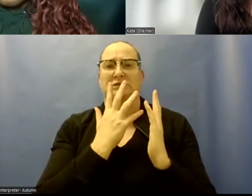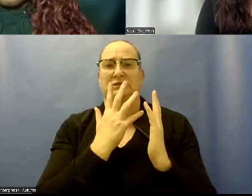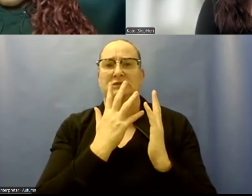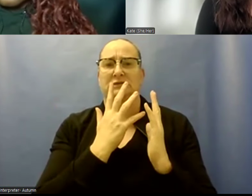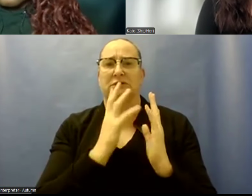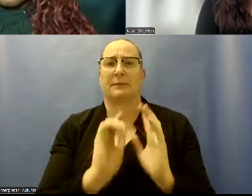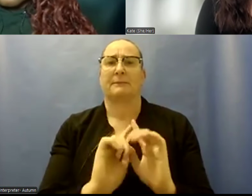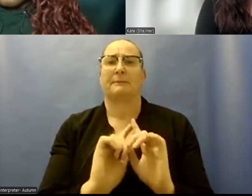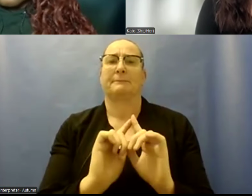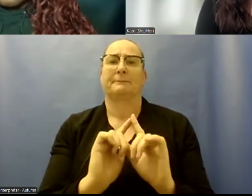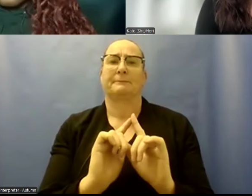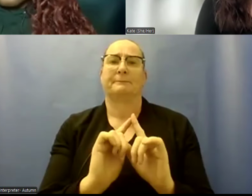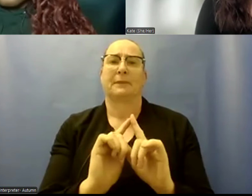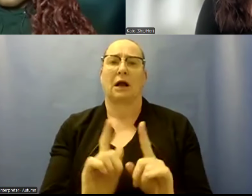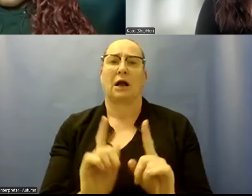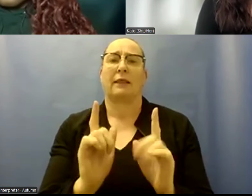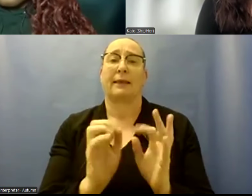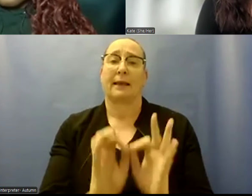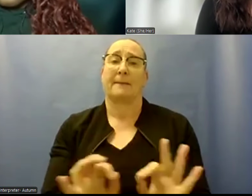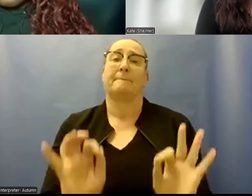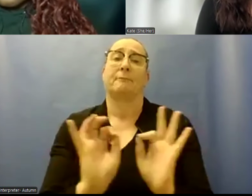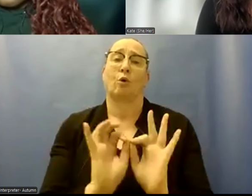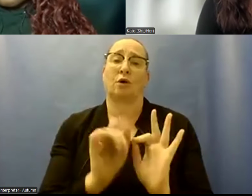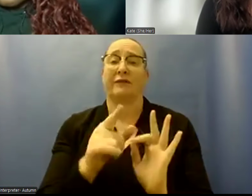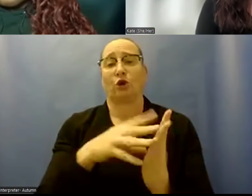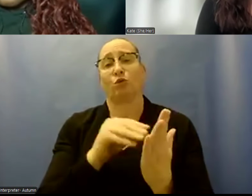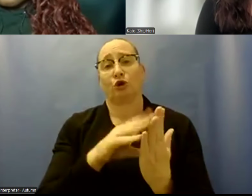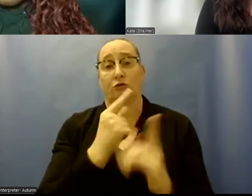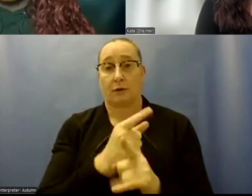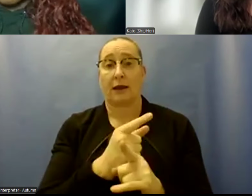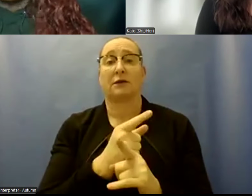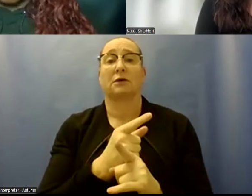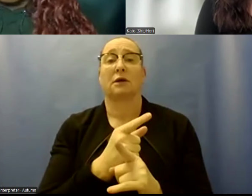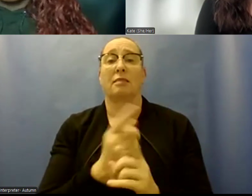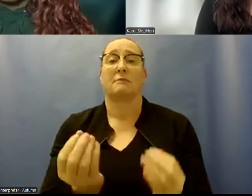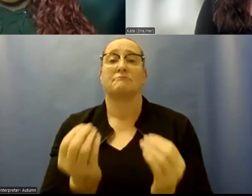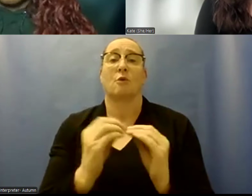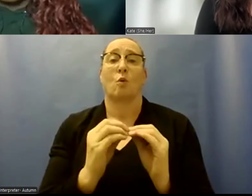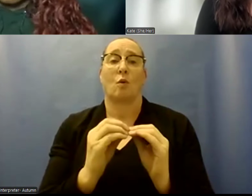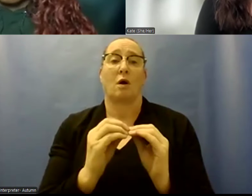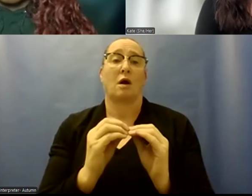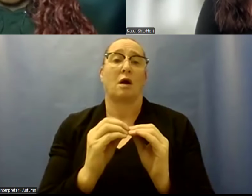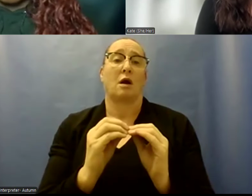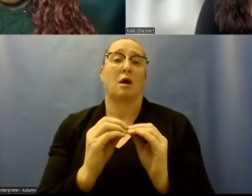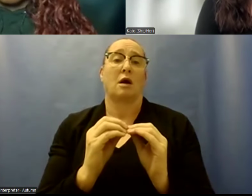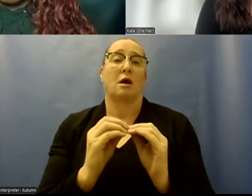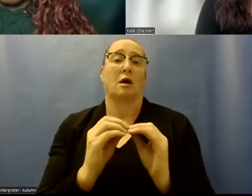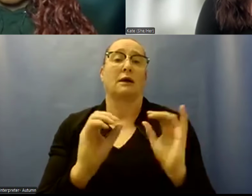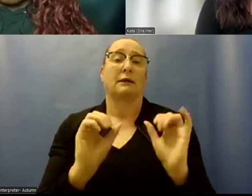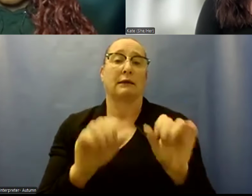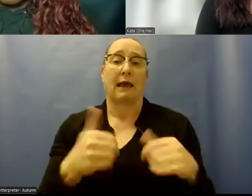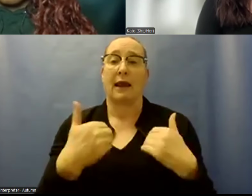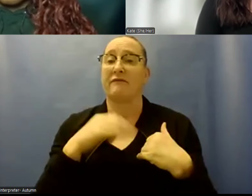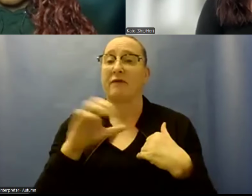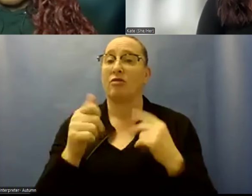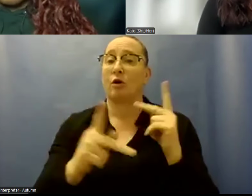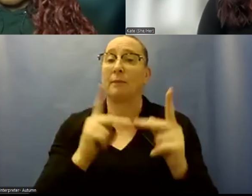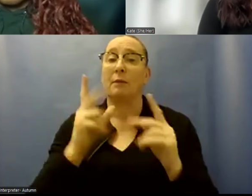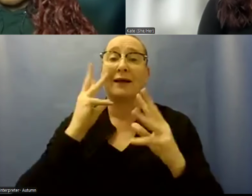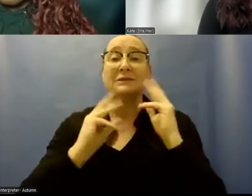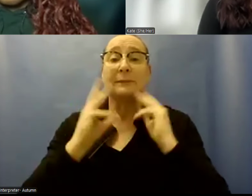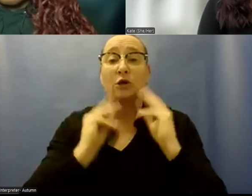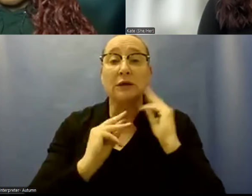But the important thing was that you learned, right? And the more we can have other people that have experiences